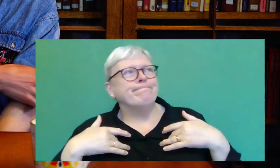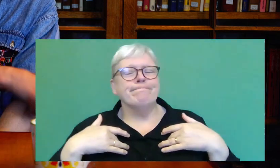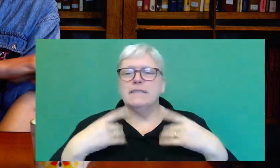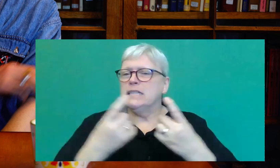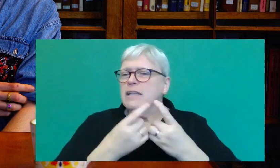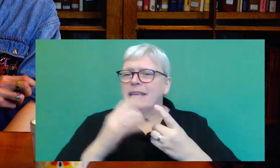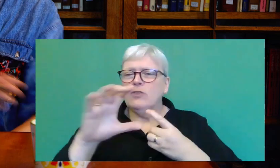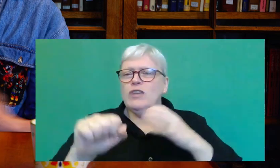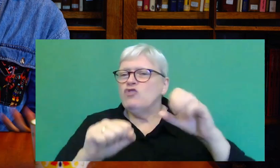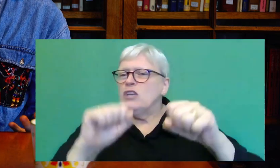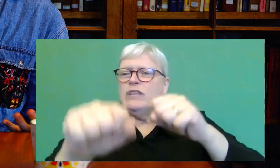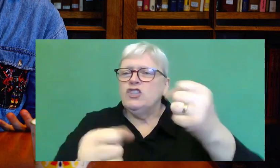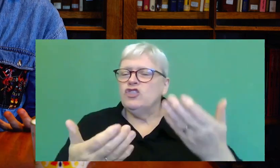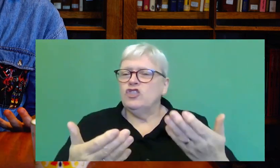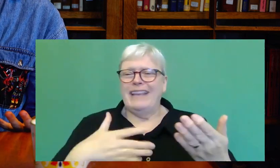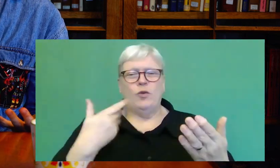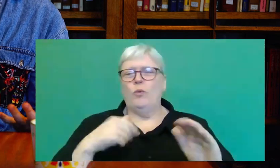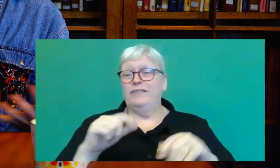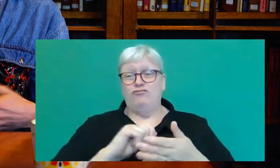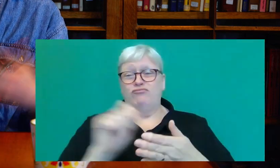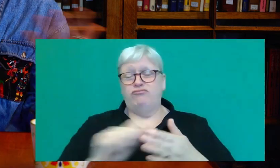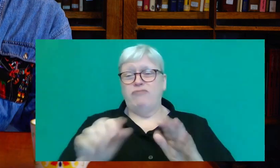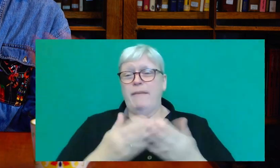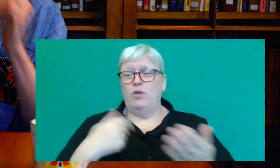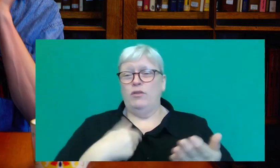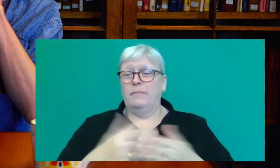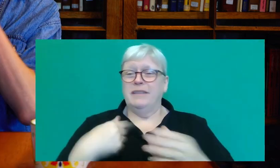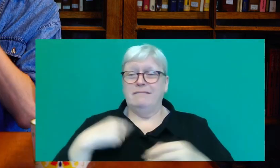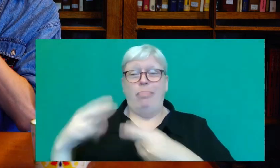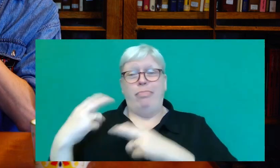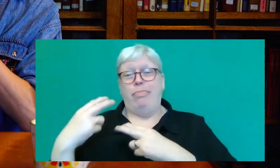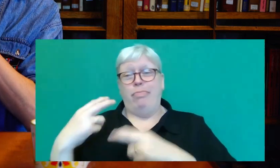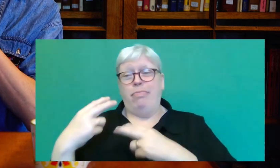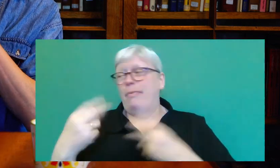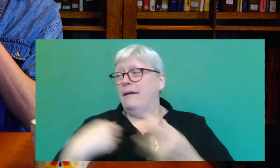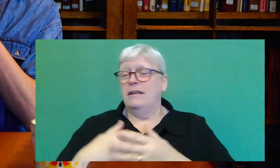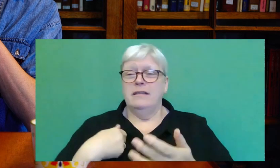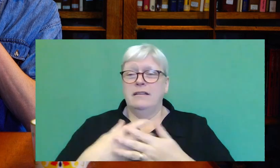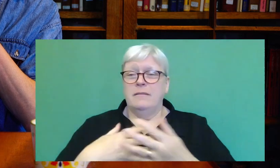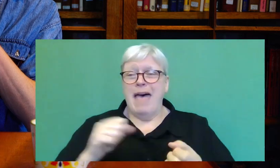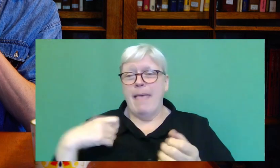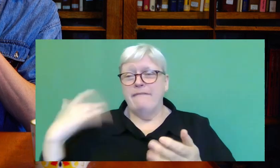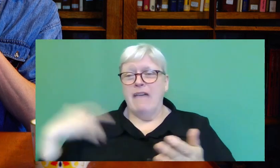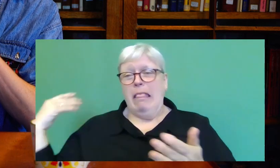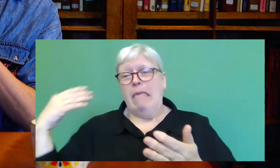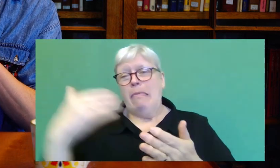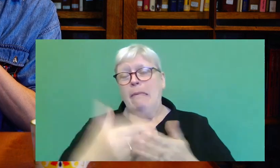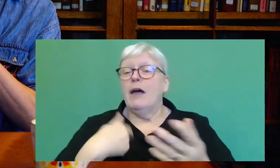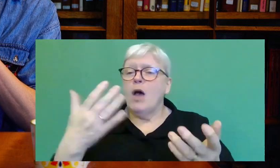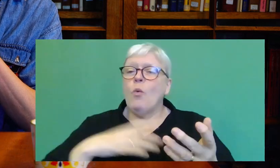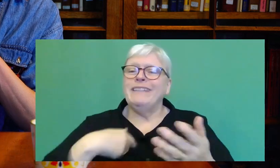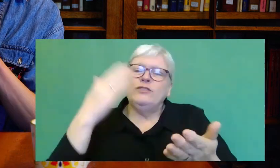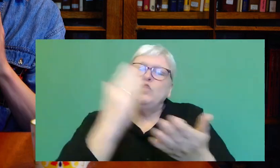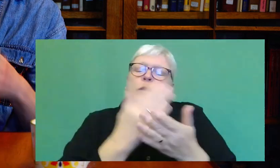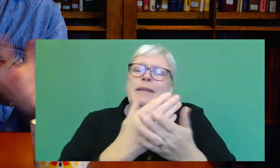didn't want to write a book which was just somebody looking over my shoulder and seeing this splash of my life. I wanted it to be a